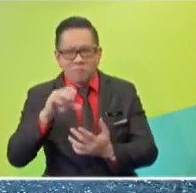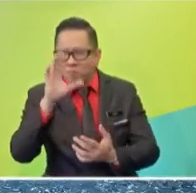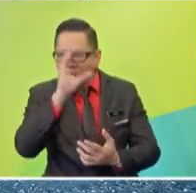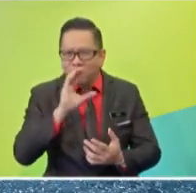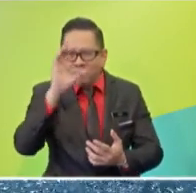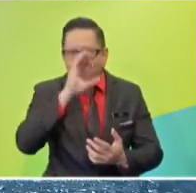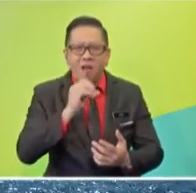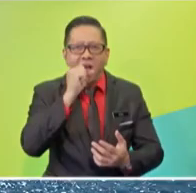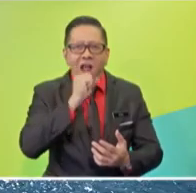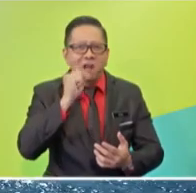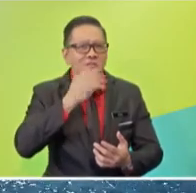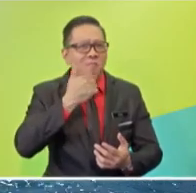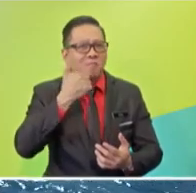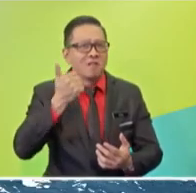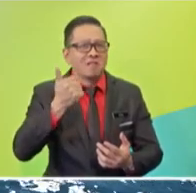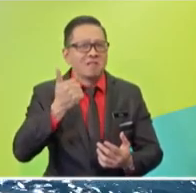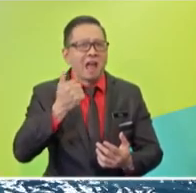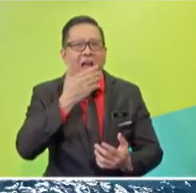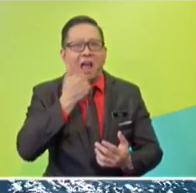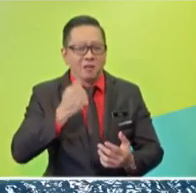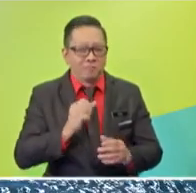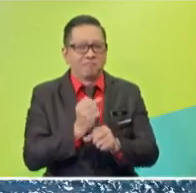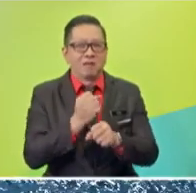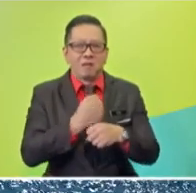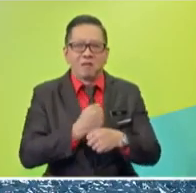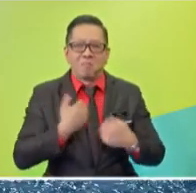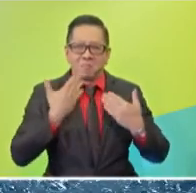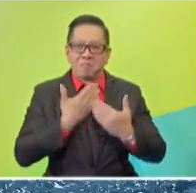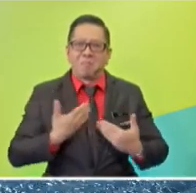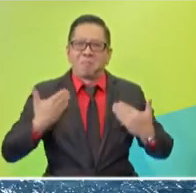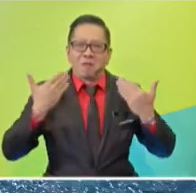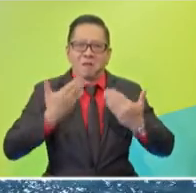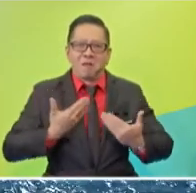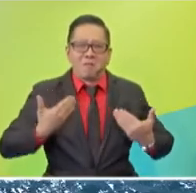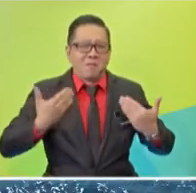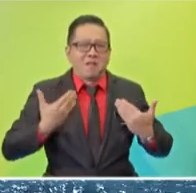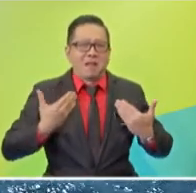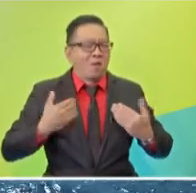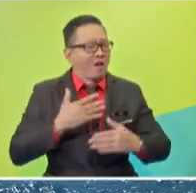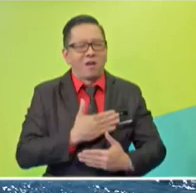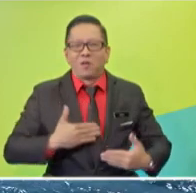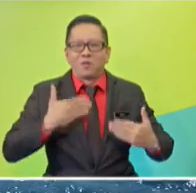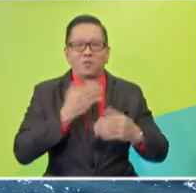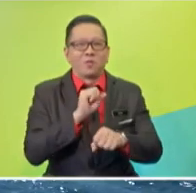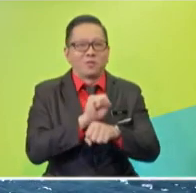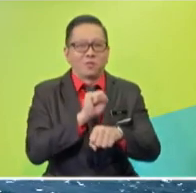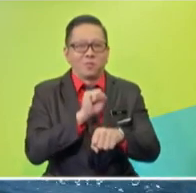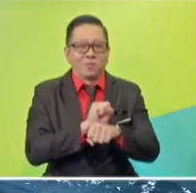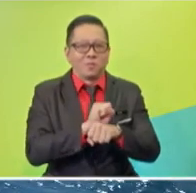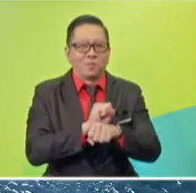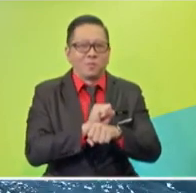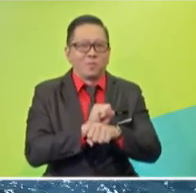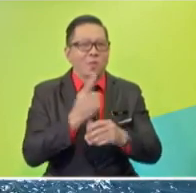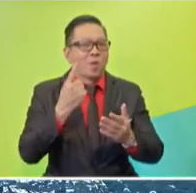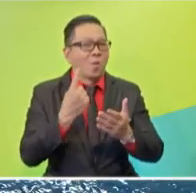that ice cream makes people happy, so it's a rewarding job in lots of ways. Hmm. What's